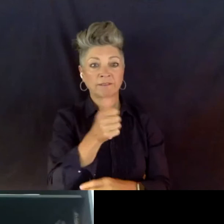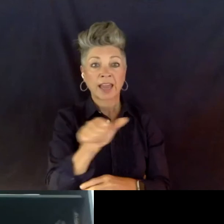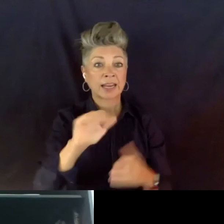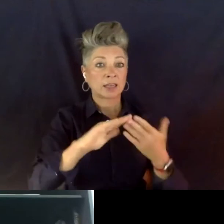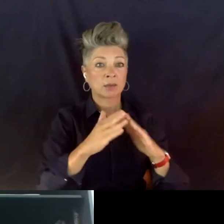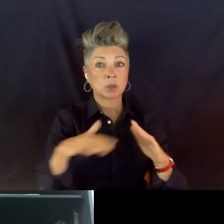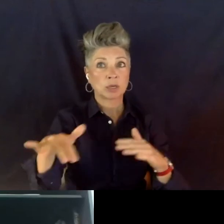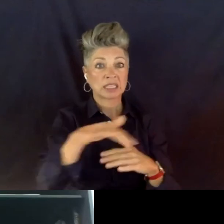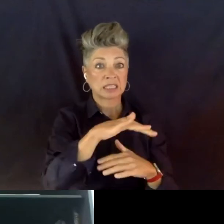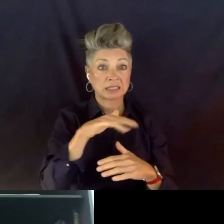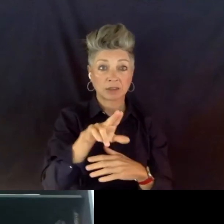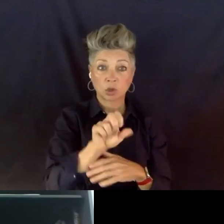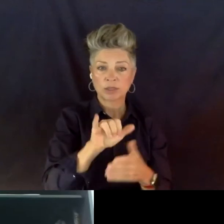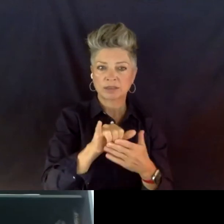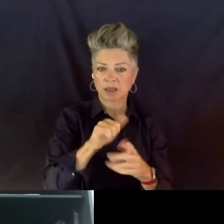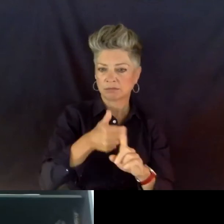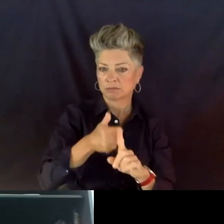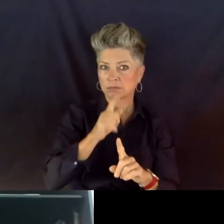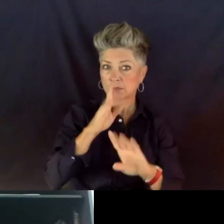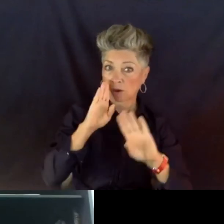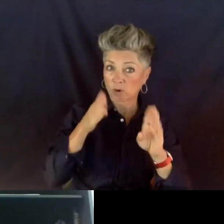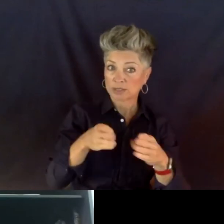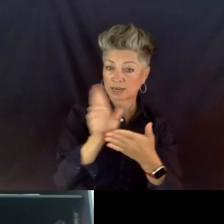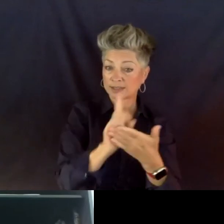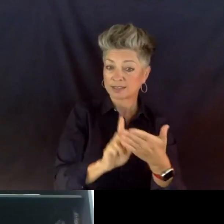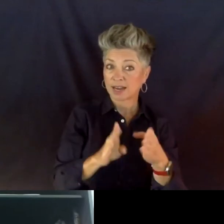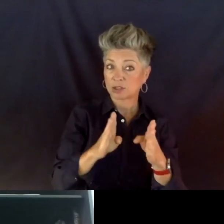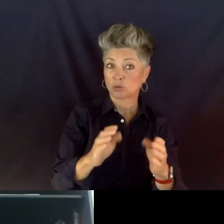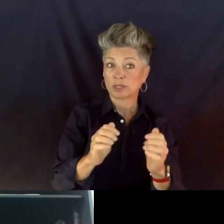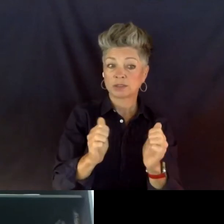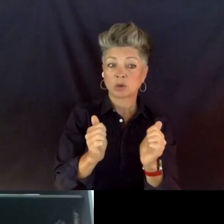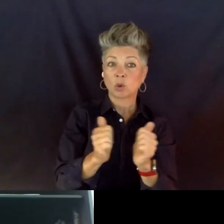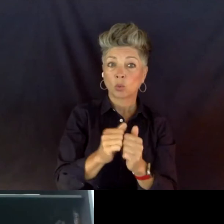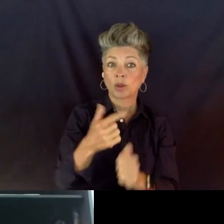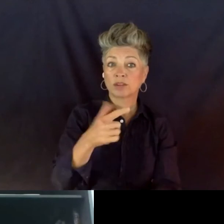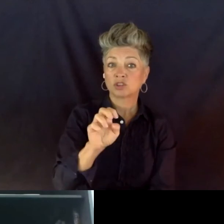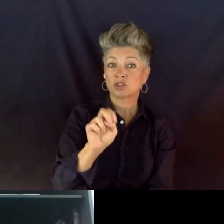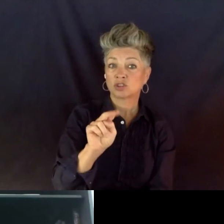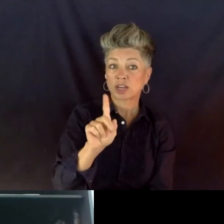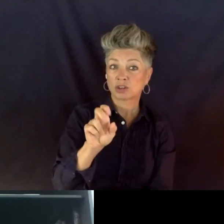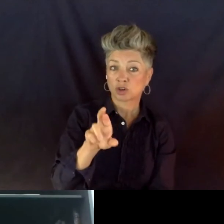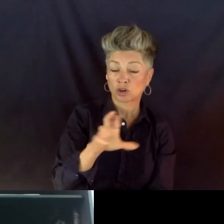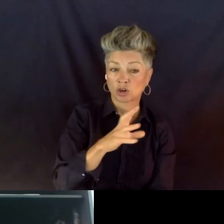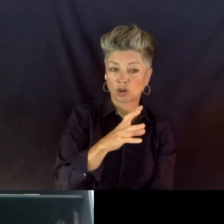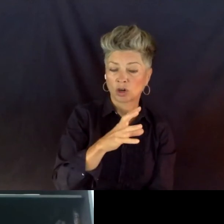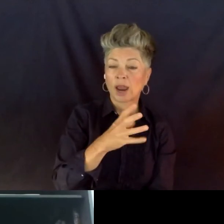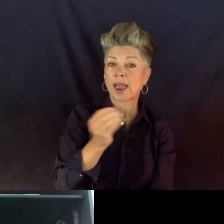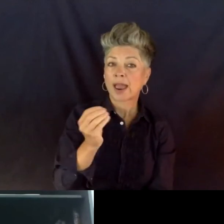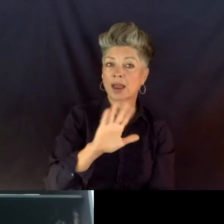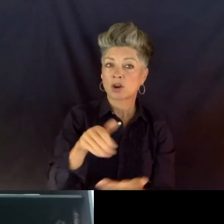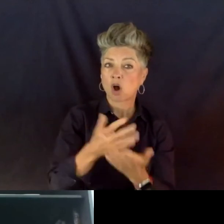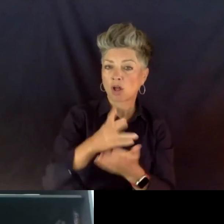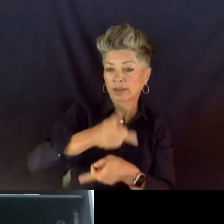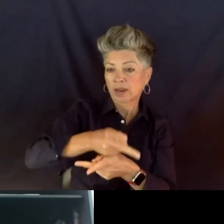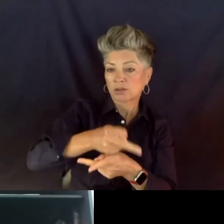US that are focusing on designing streets with gender and or the care caretaking